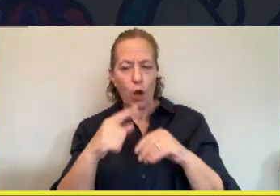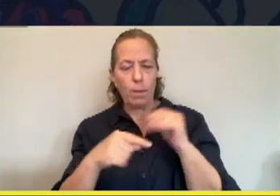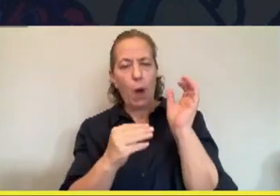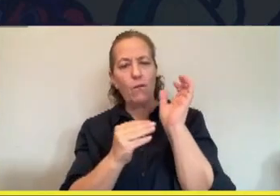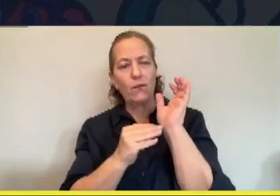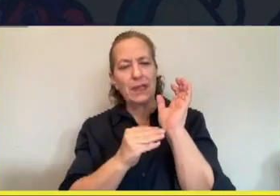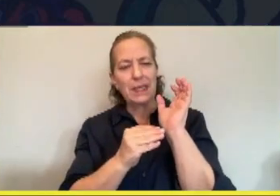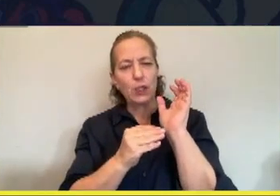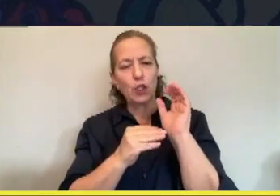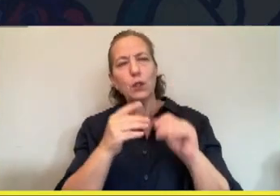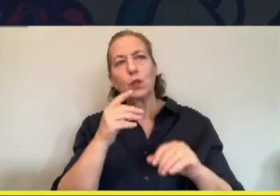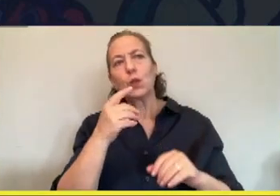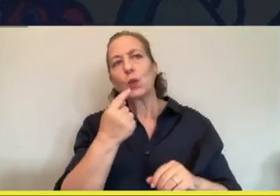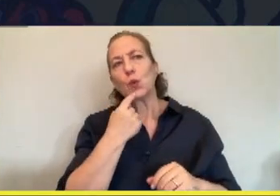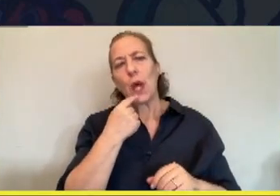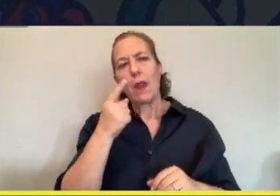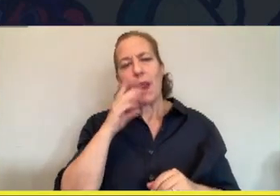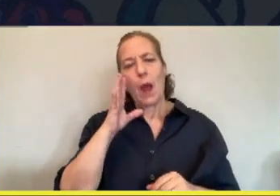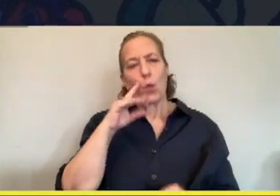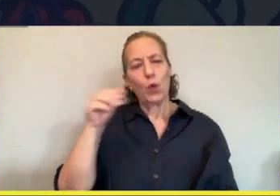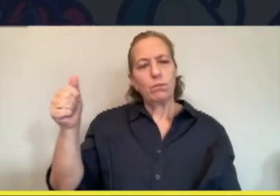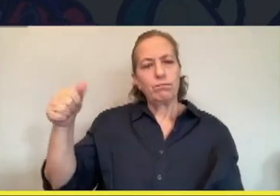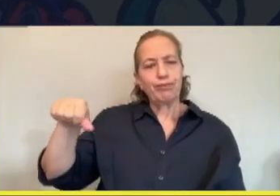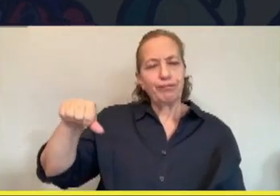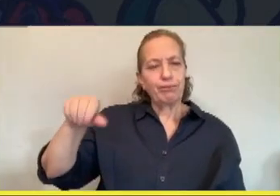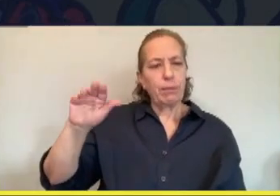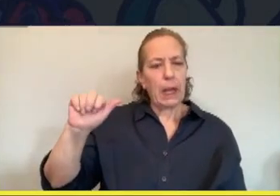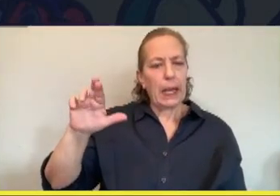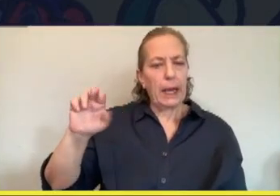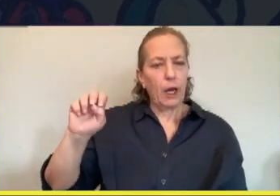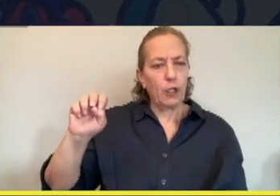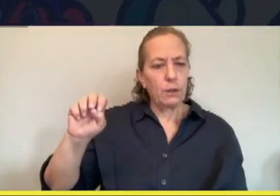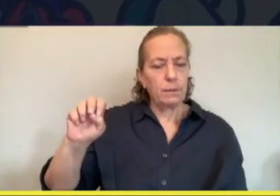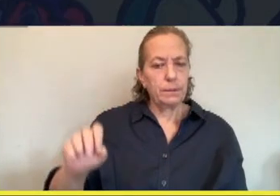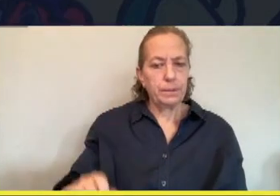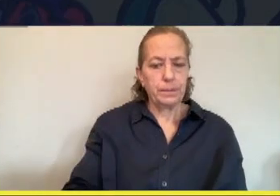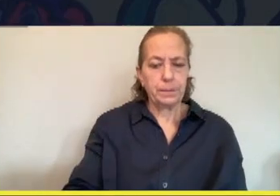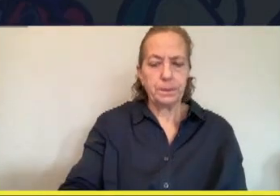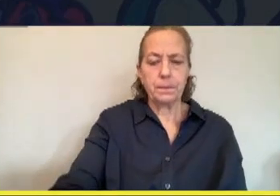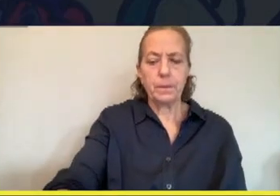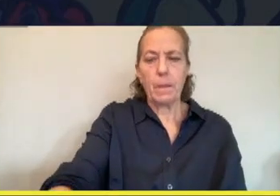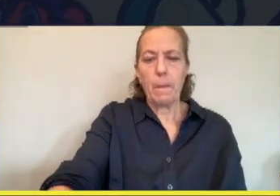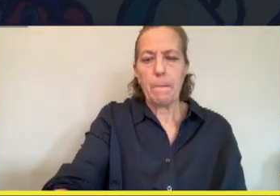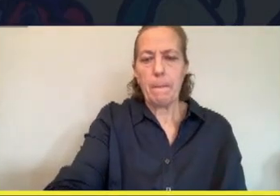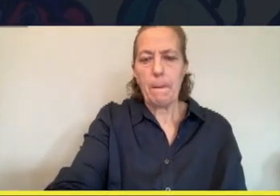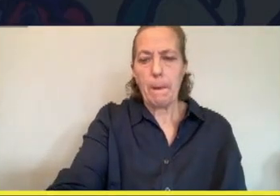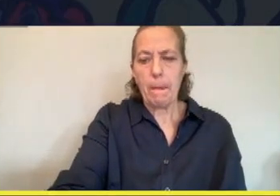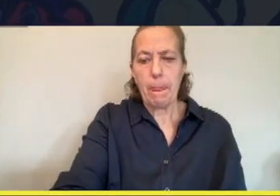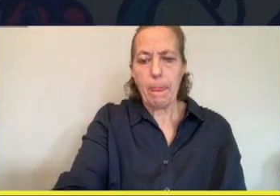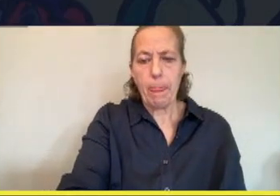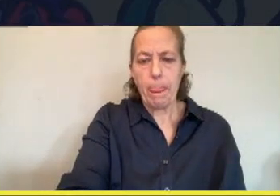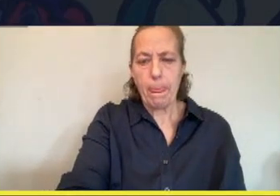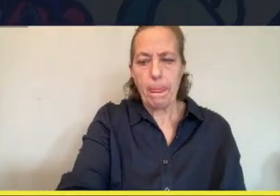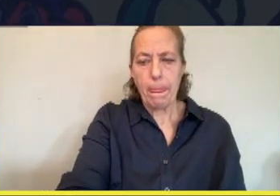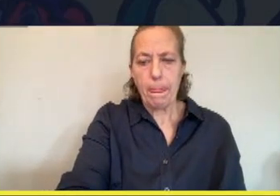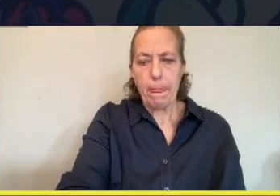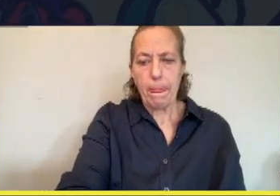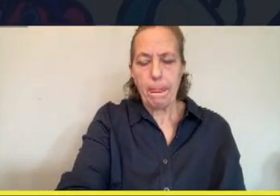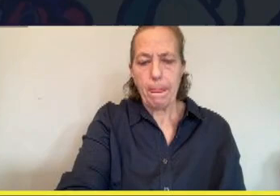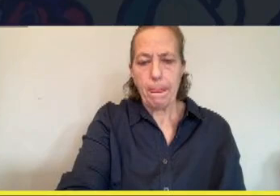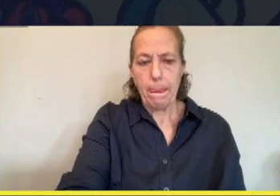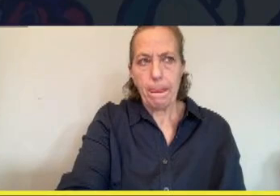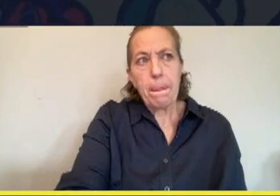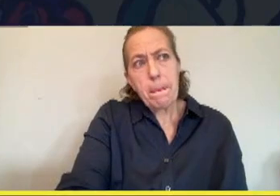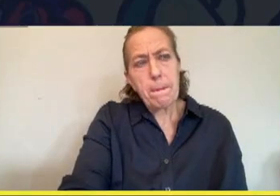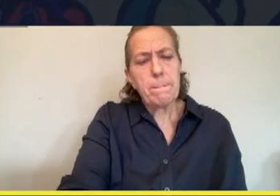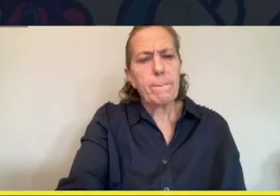denying care to patients. And I'll summarize some of that on the next slide. So physicians make discretionary choices all the